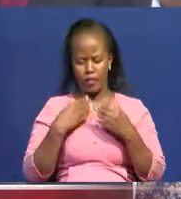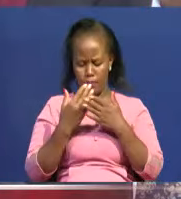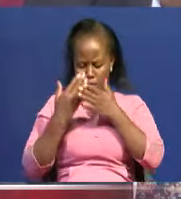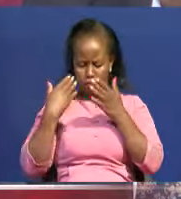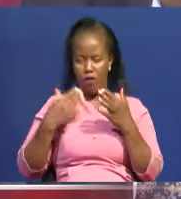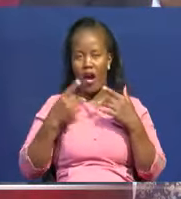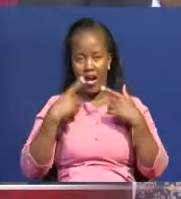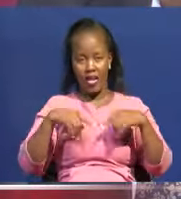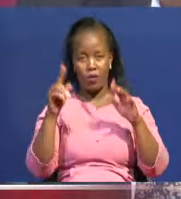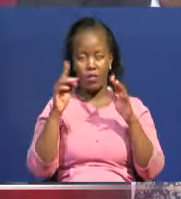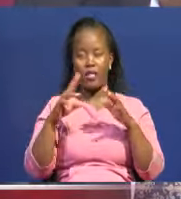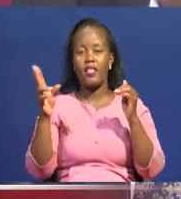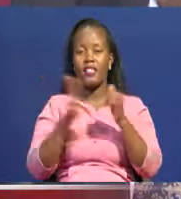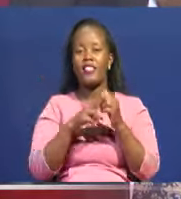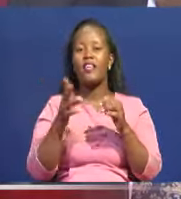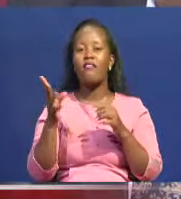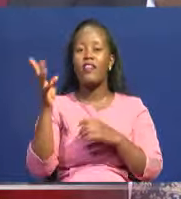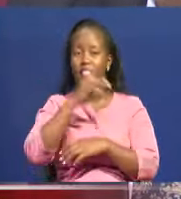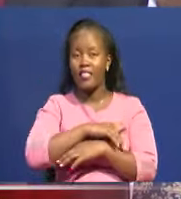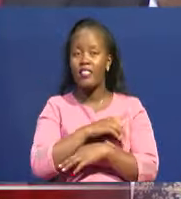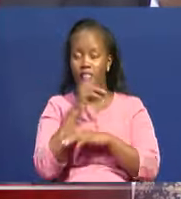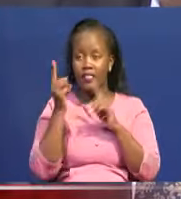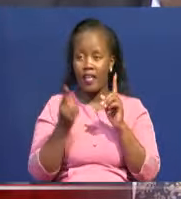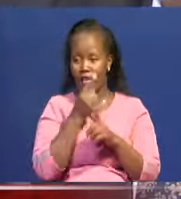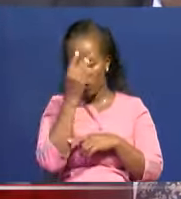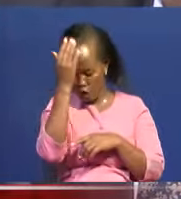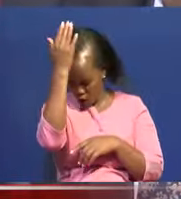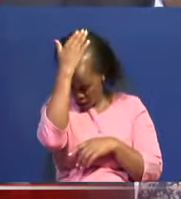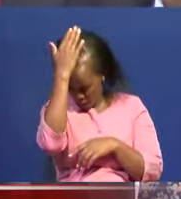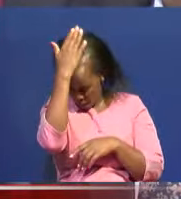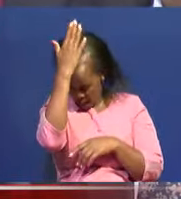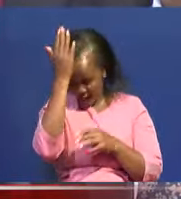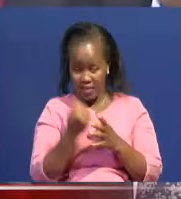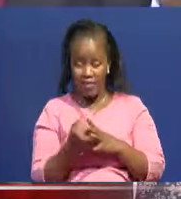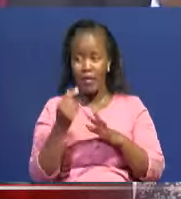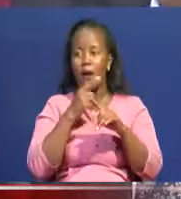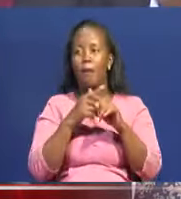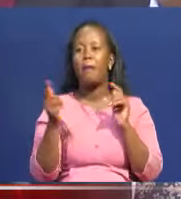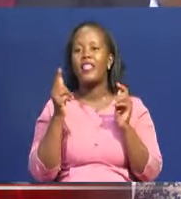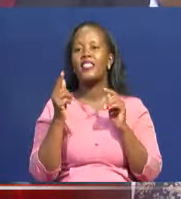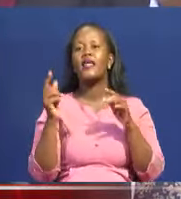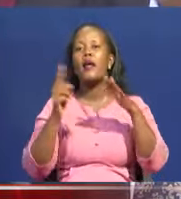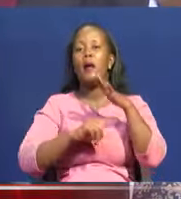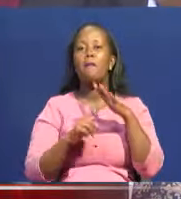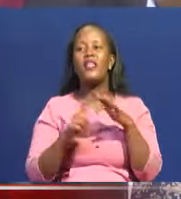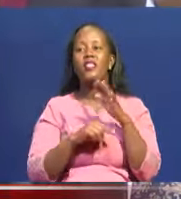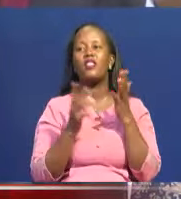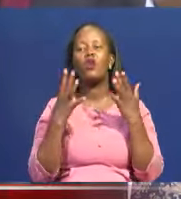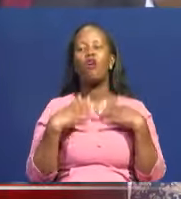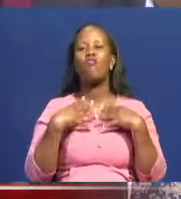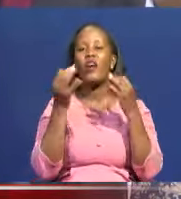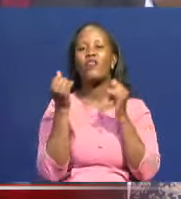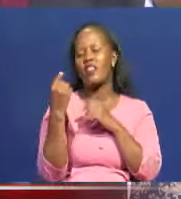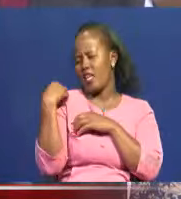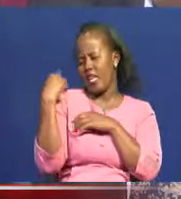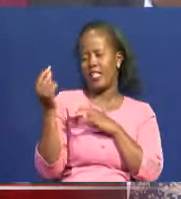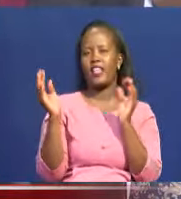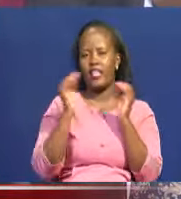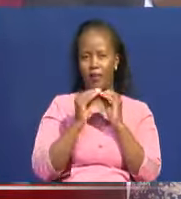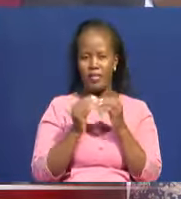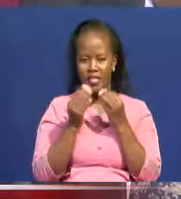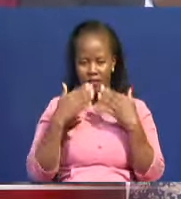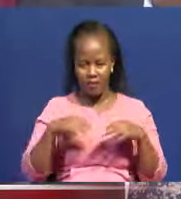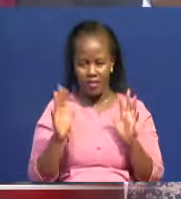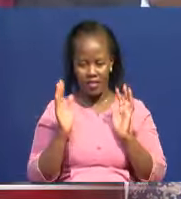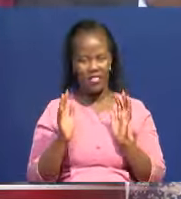notice. We were to give it on Monday, but the government of the ministry invited us for a meeting yesterday